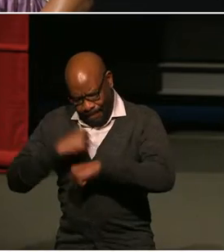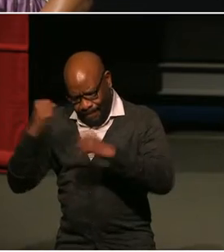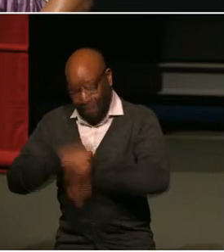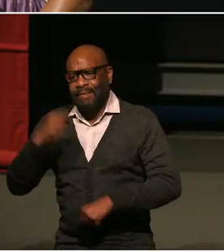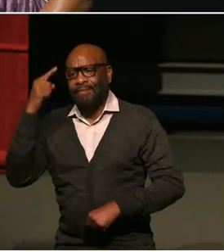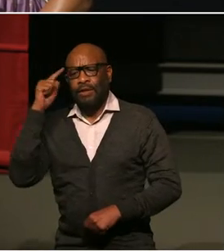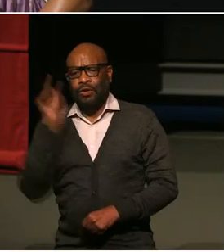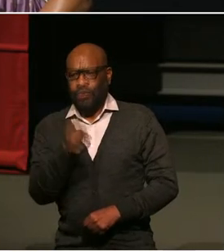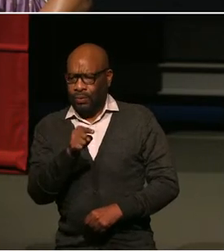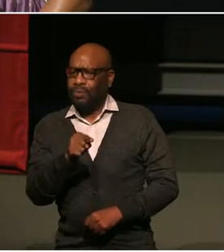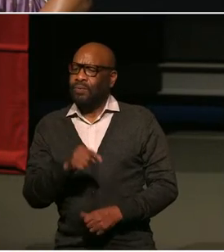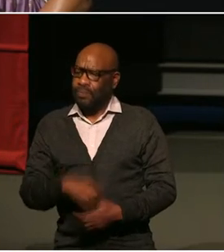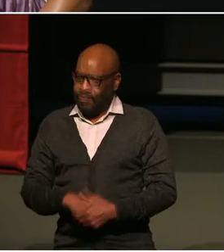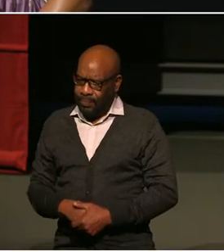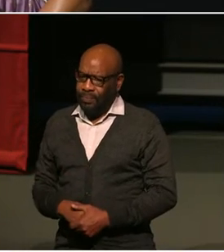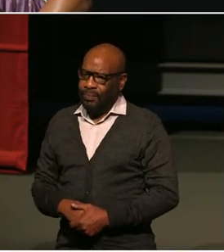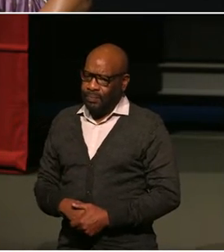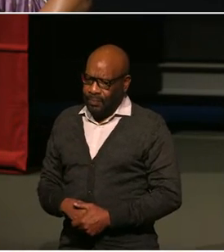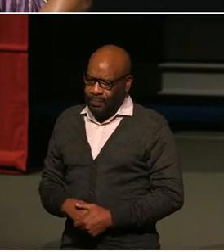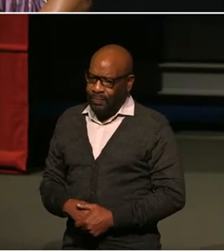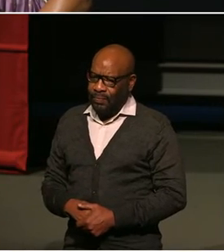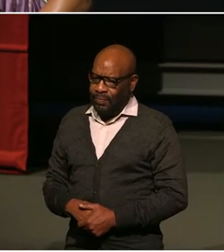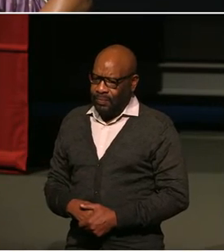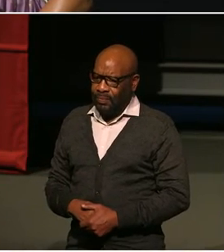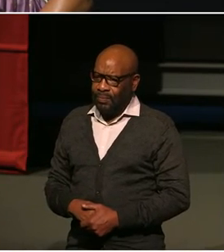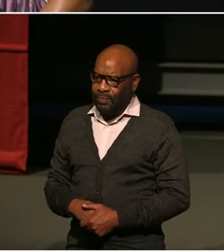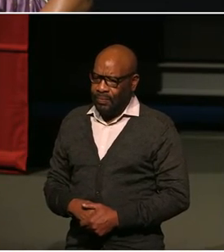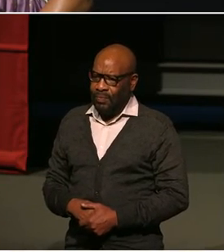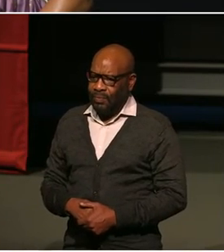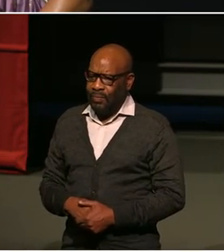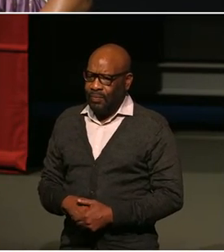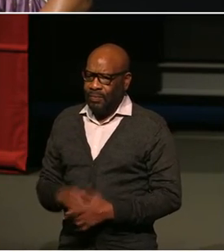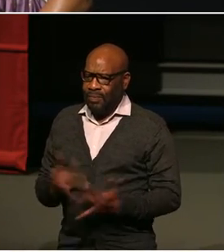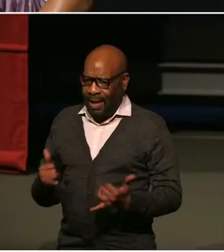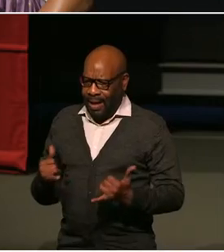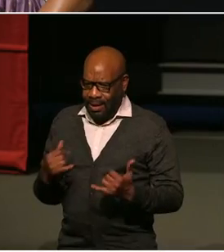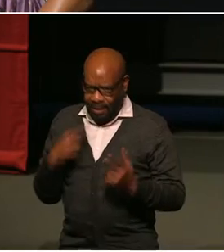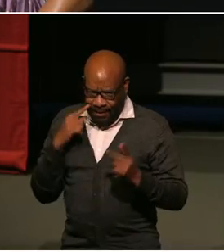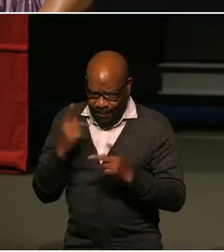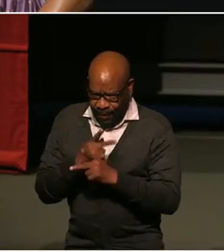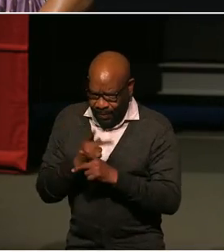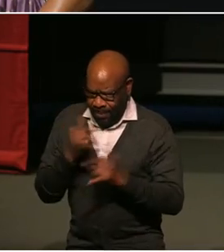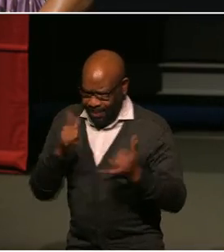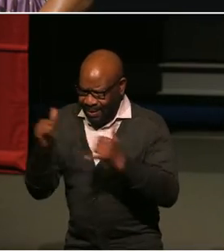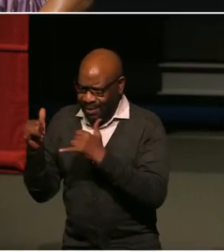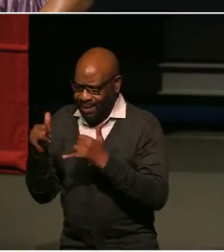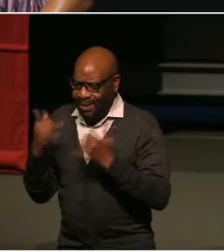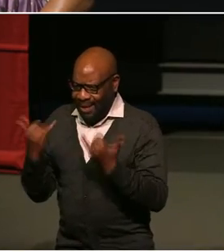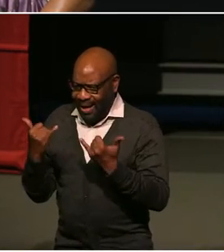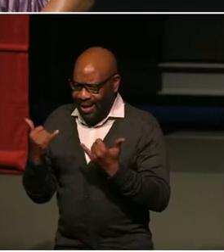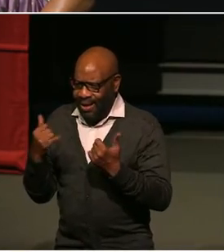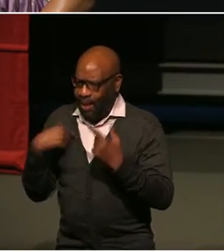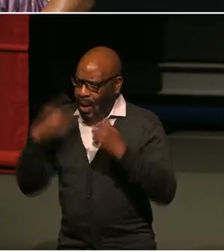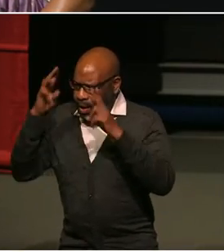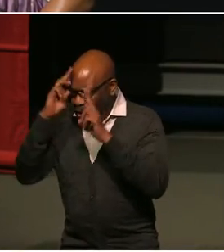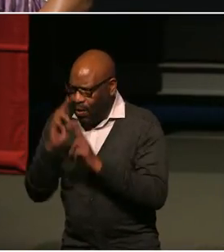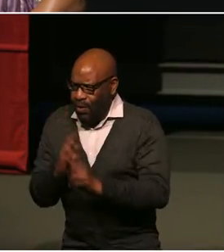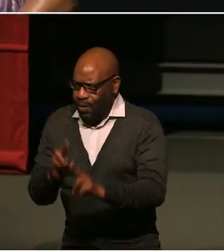Hopefully this is where it'll get you. So Sash, your night, Thank